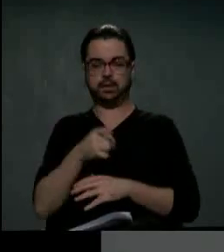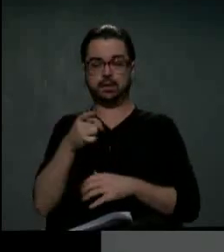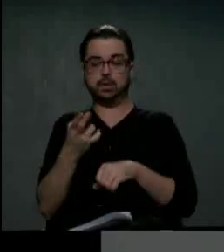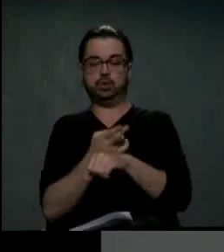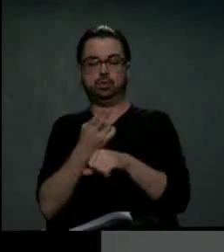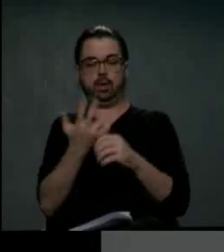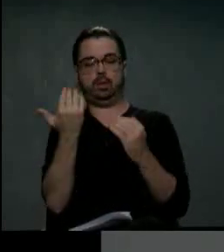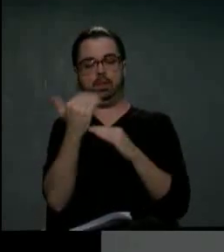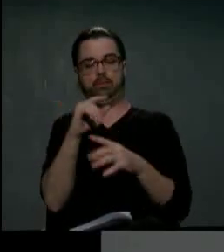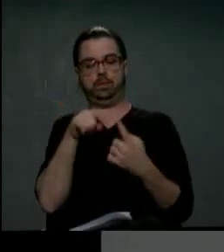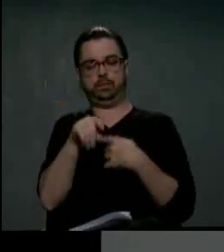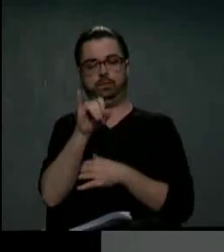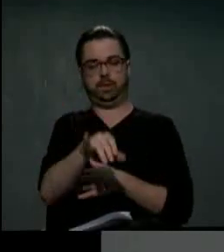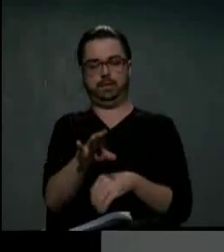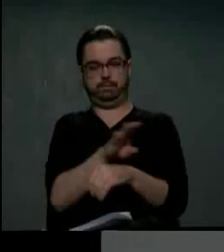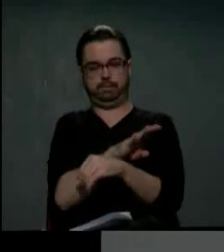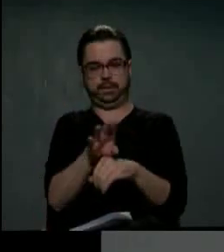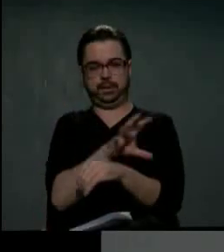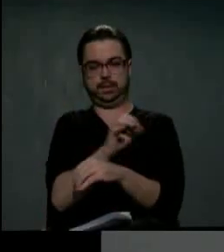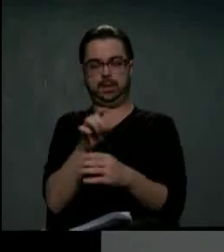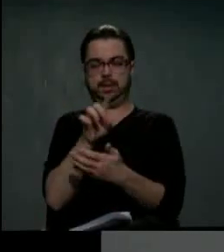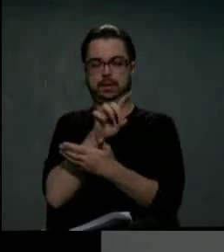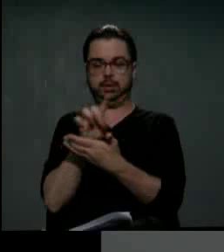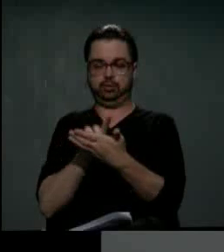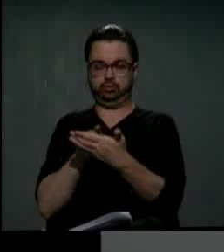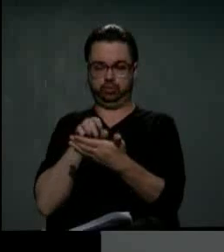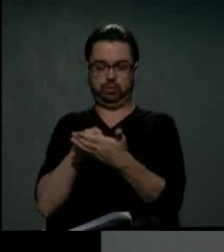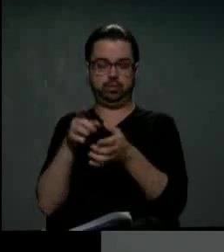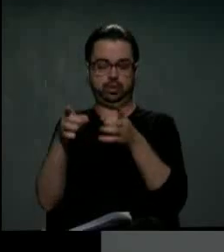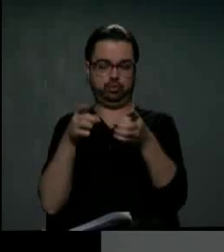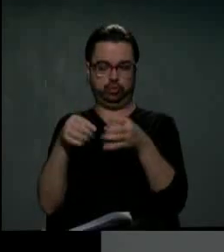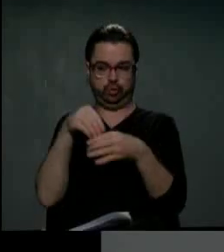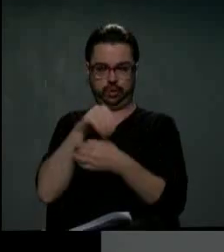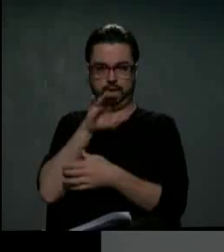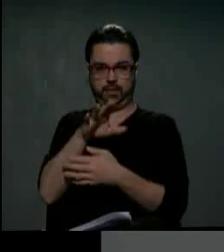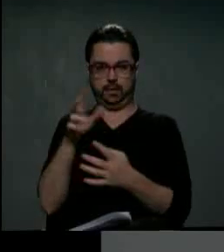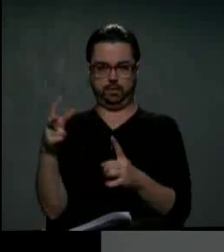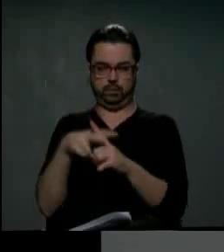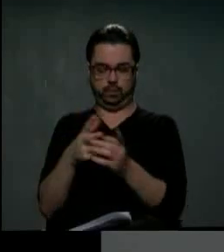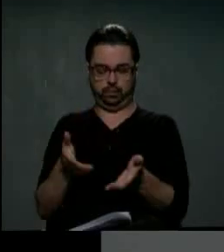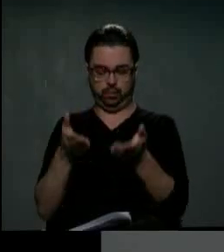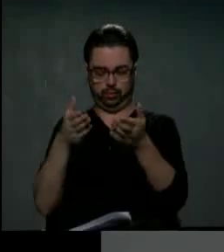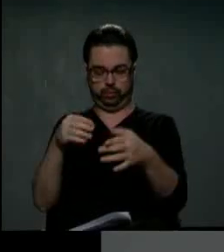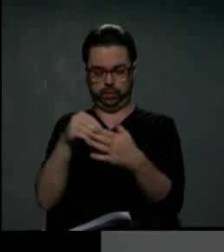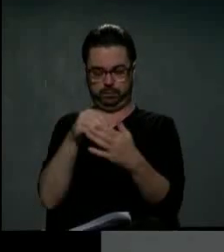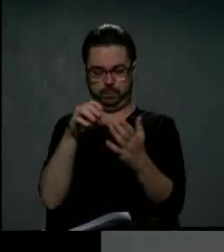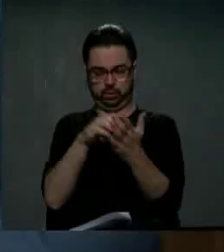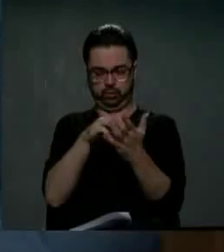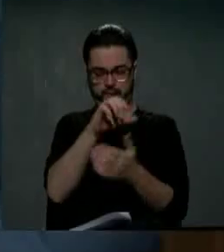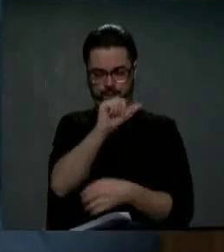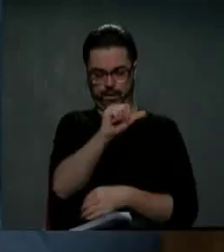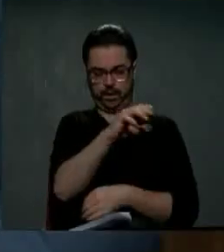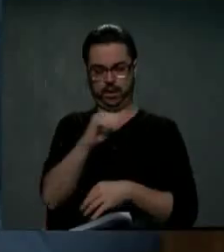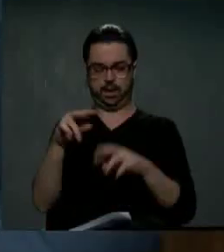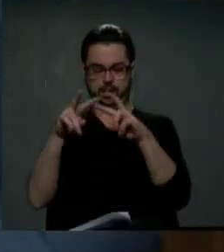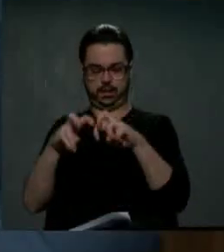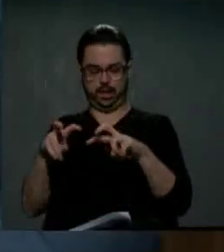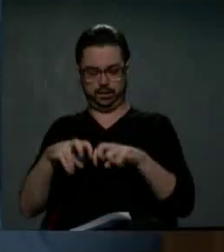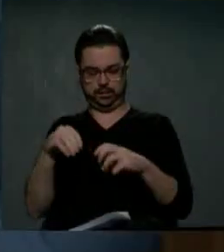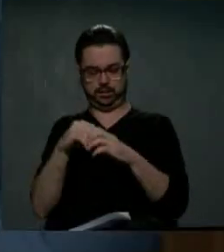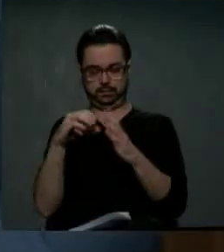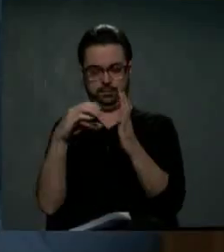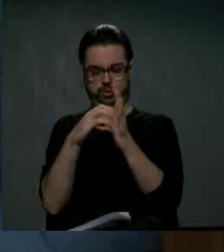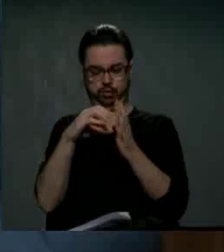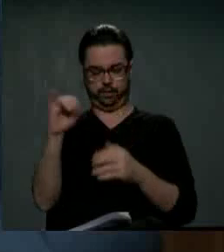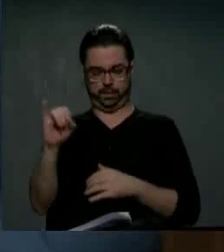use as described in the applicant's proposal in paragraph A and the analysis in paragraph I. Item number 14, file